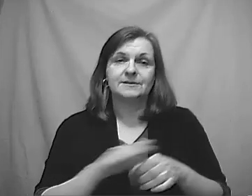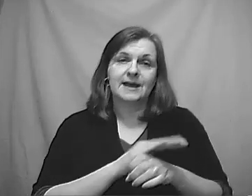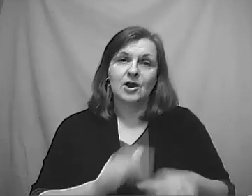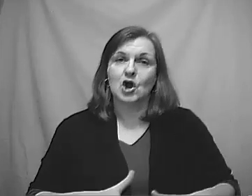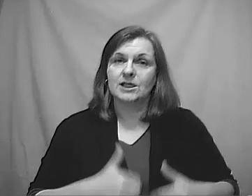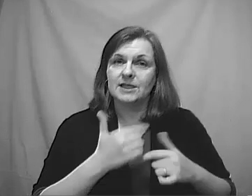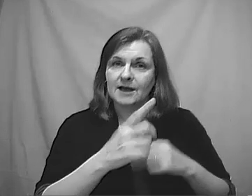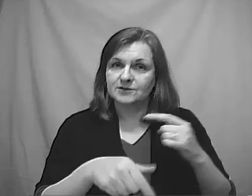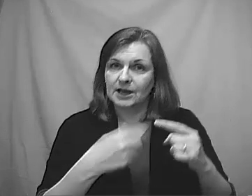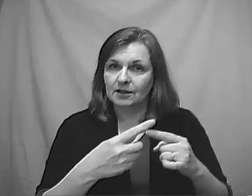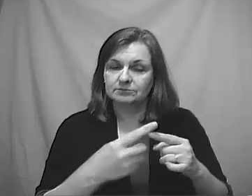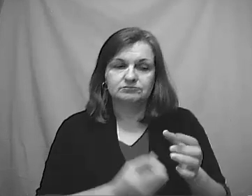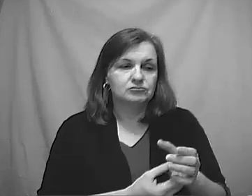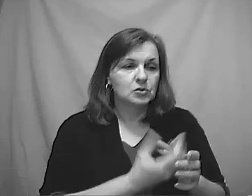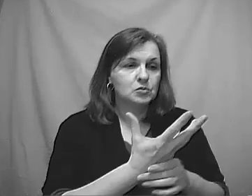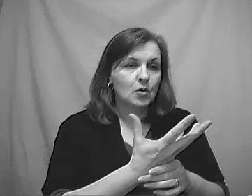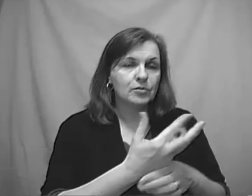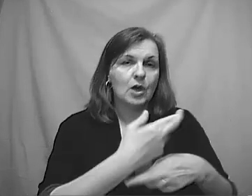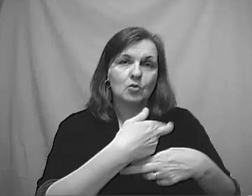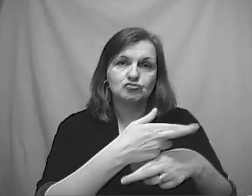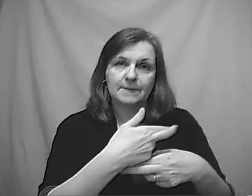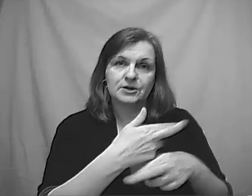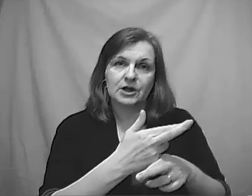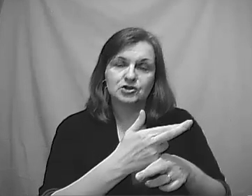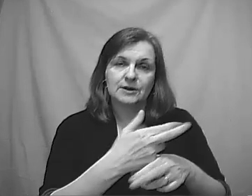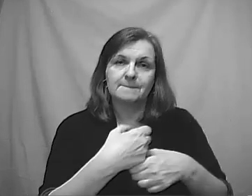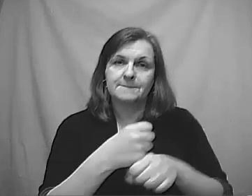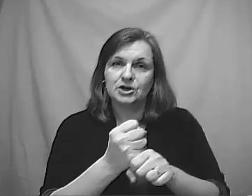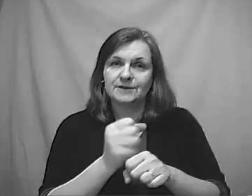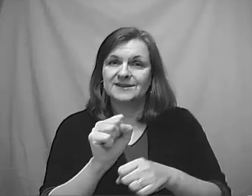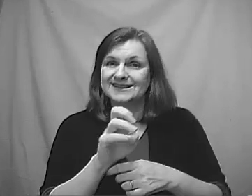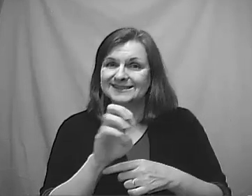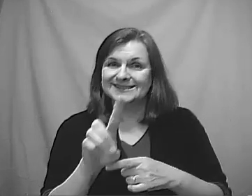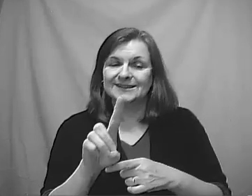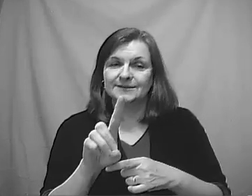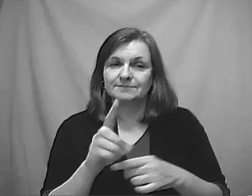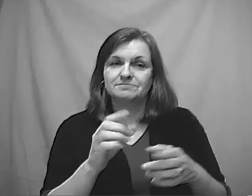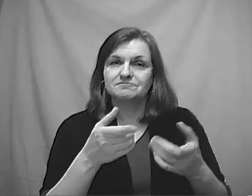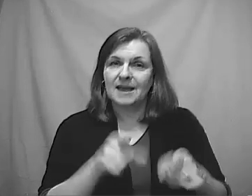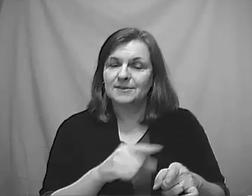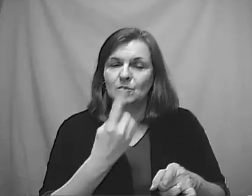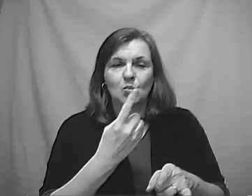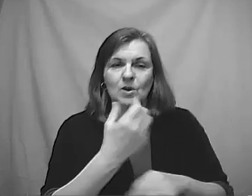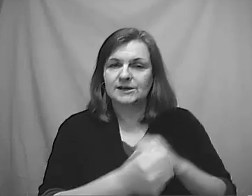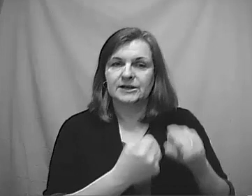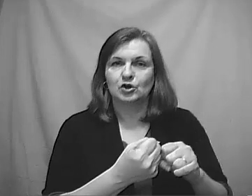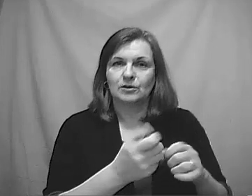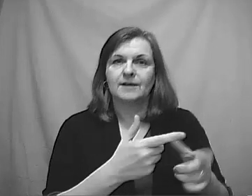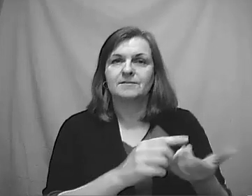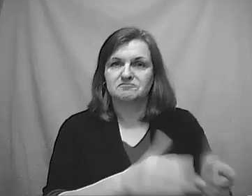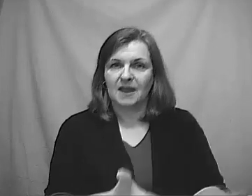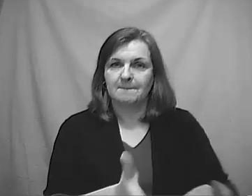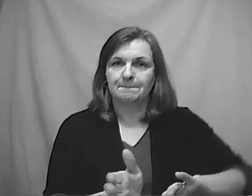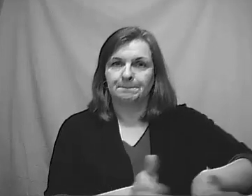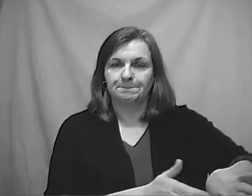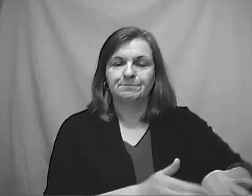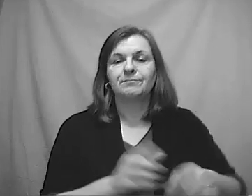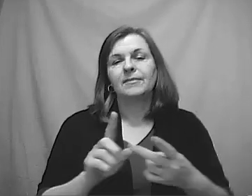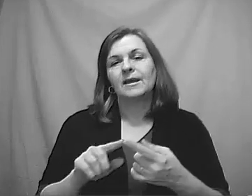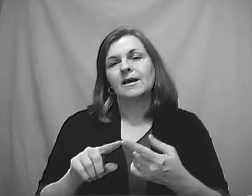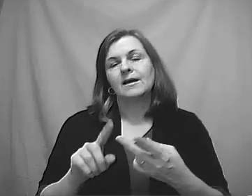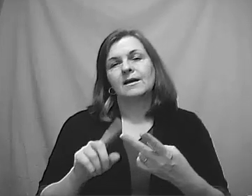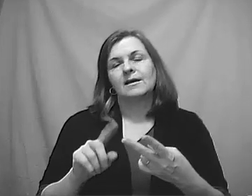complete their entire life cycle, growth, reproduction, and production of seeds in a given